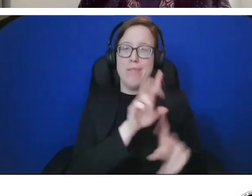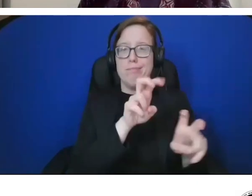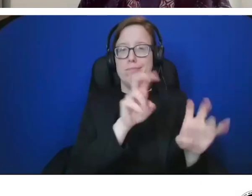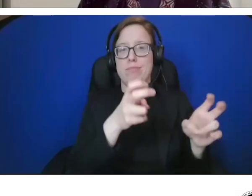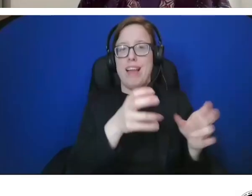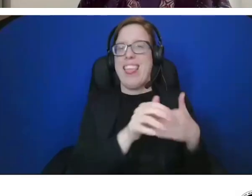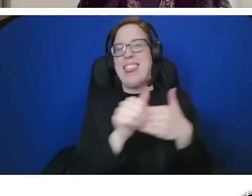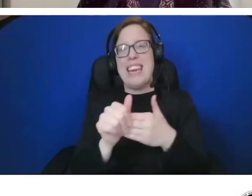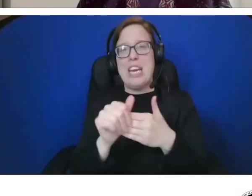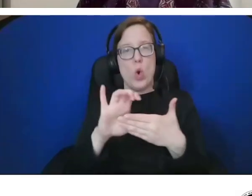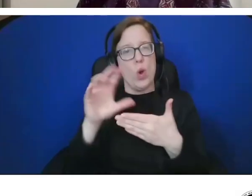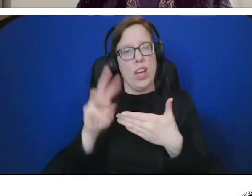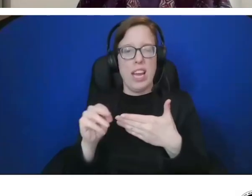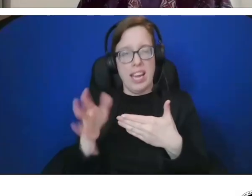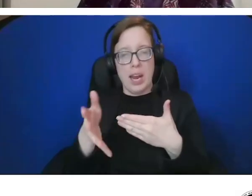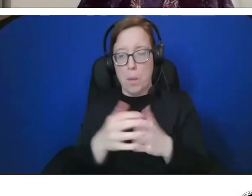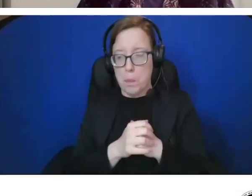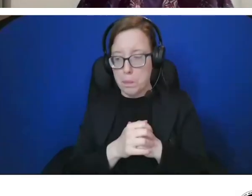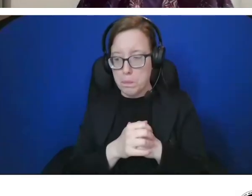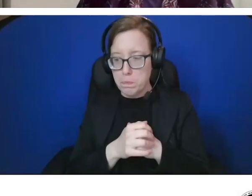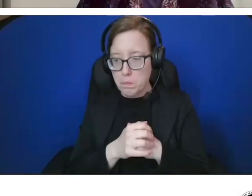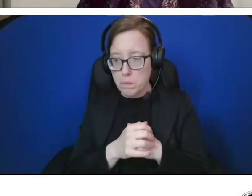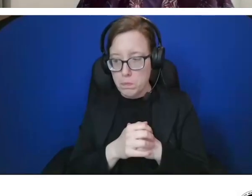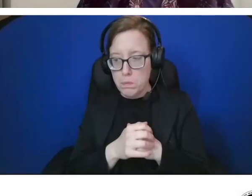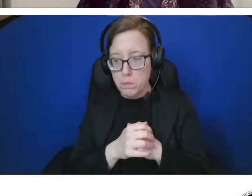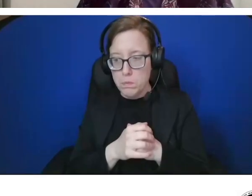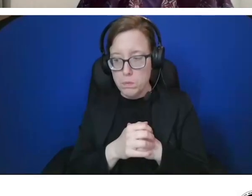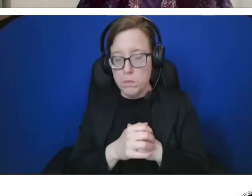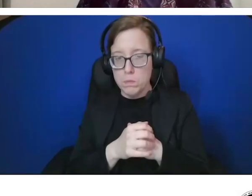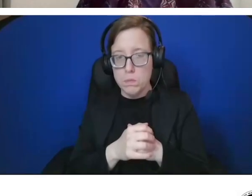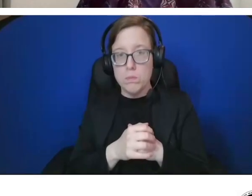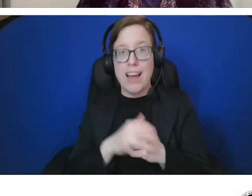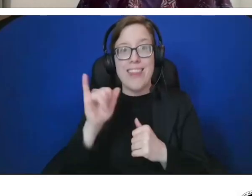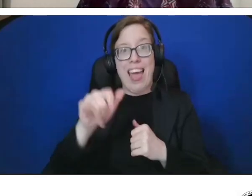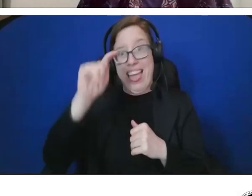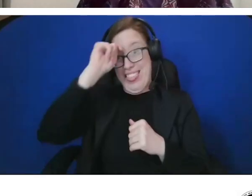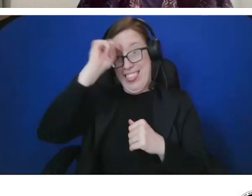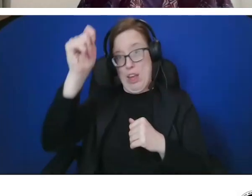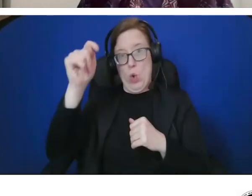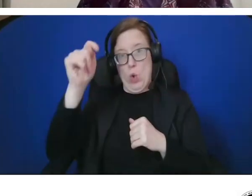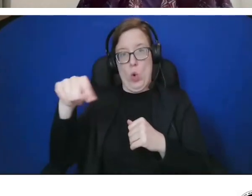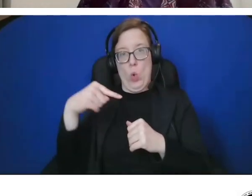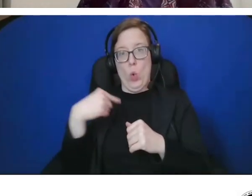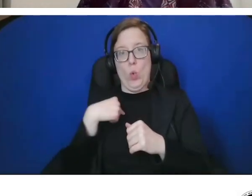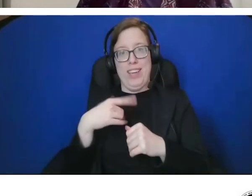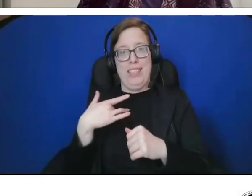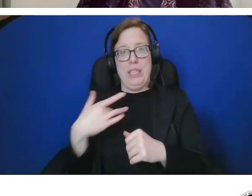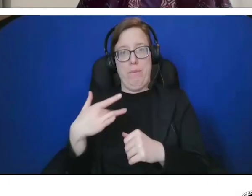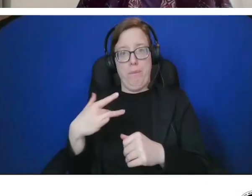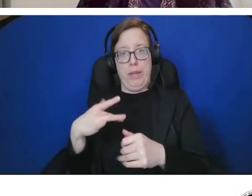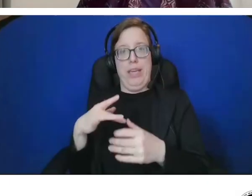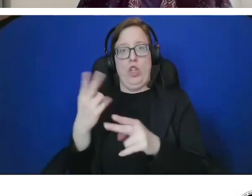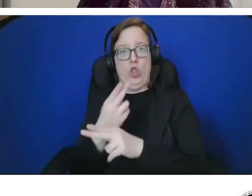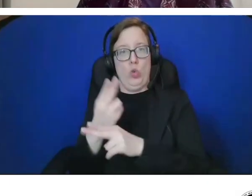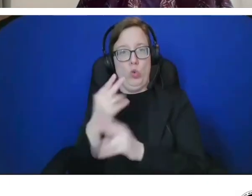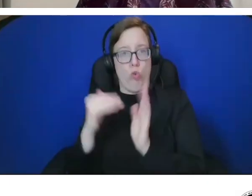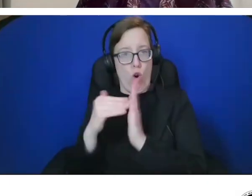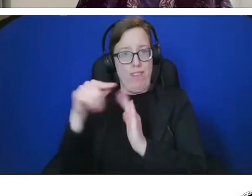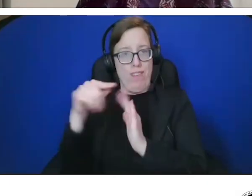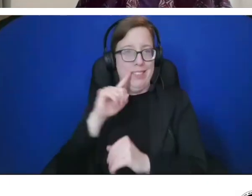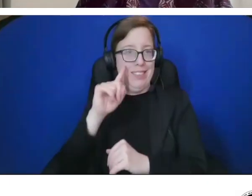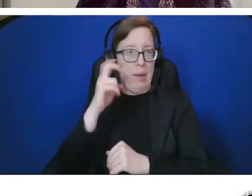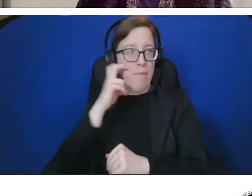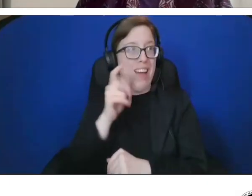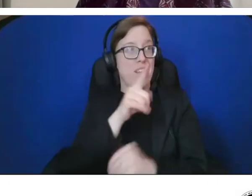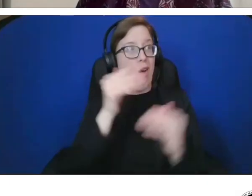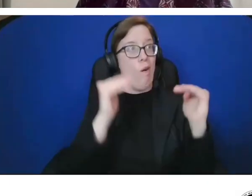some extent as well. And this is the theory that we most ascribe to in deafblindness. However,